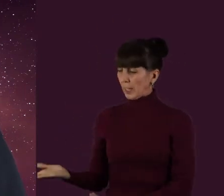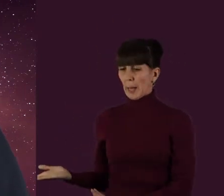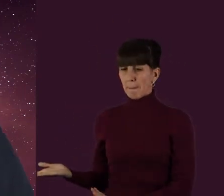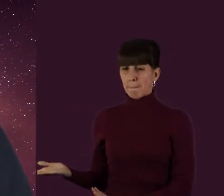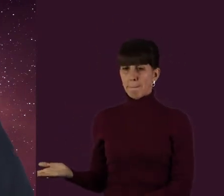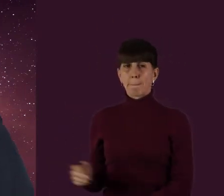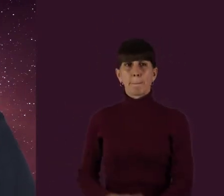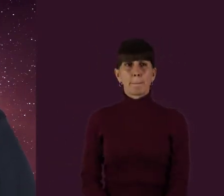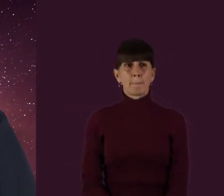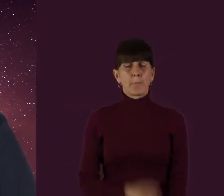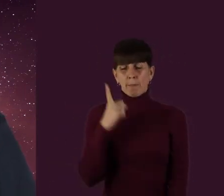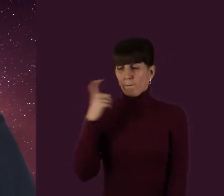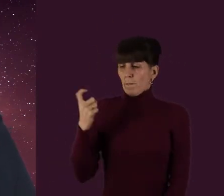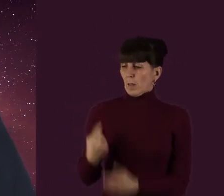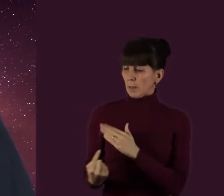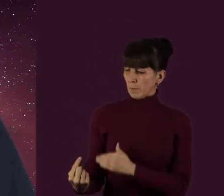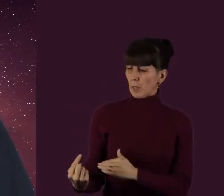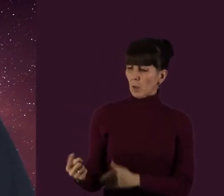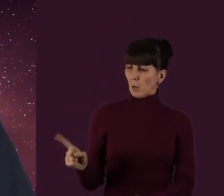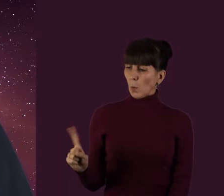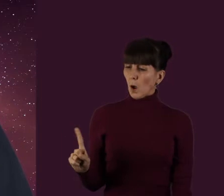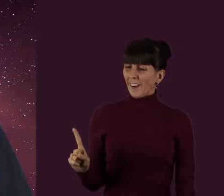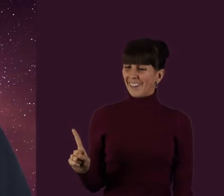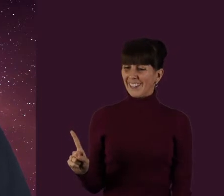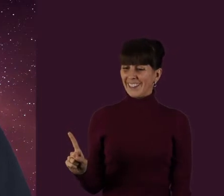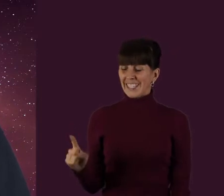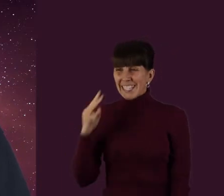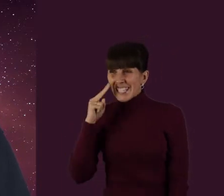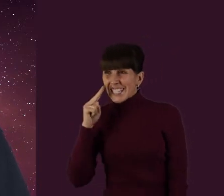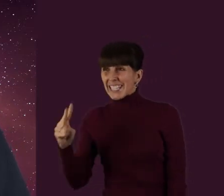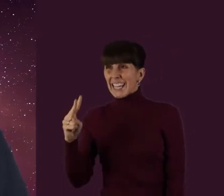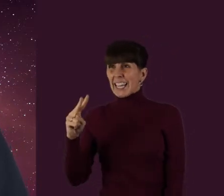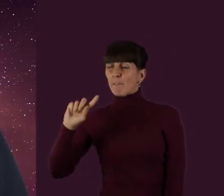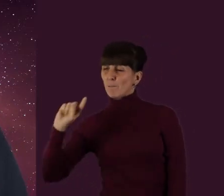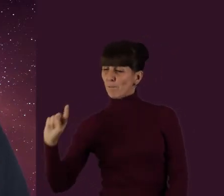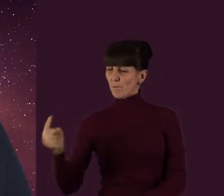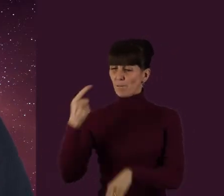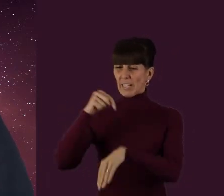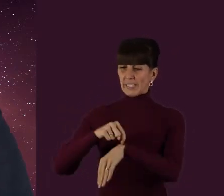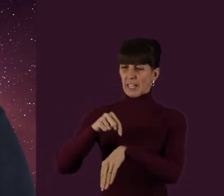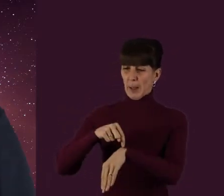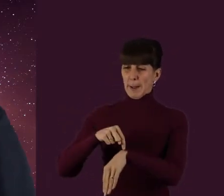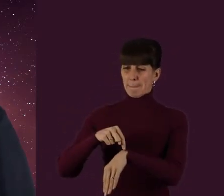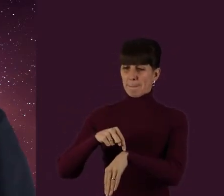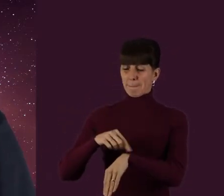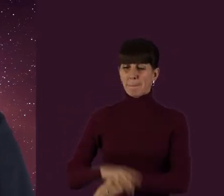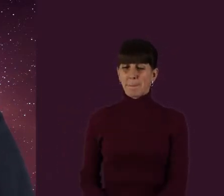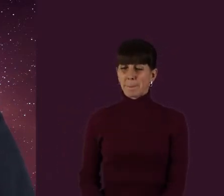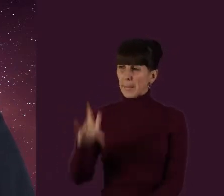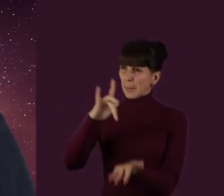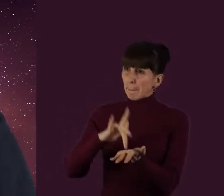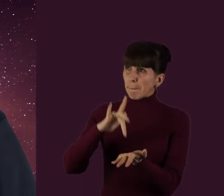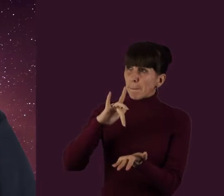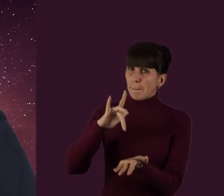find themselves with a front row seat at all the action that was going on. They find themselves in the middle